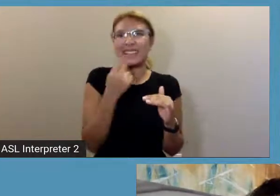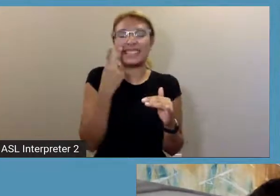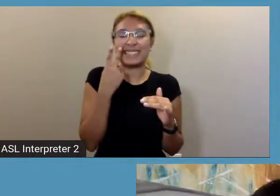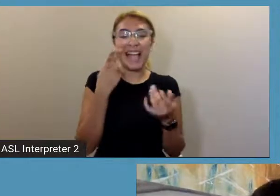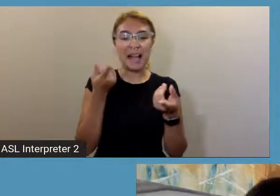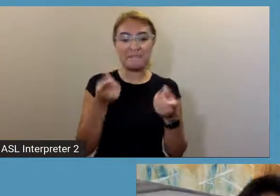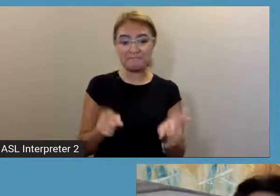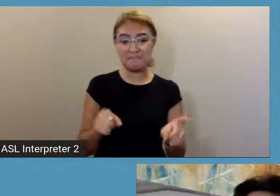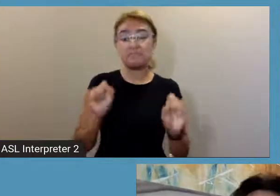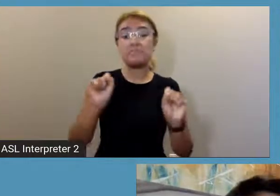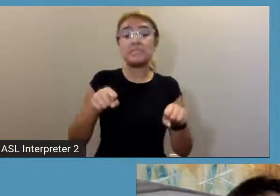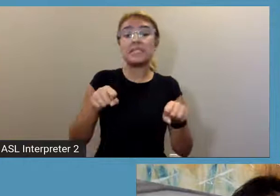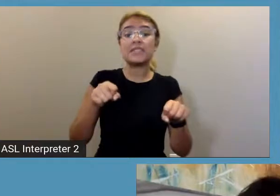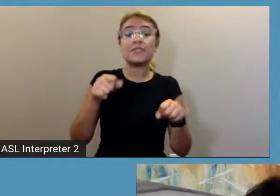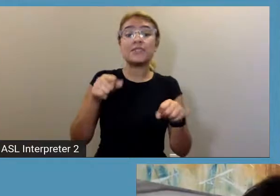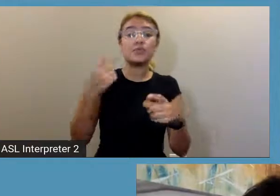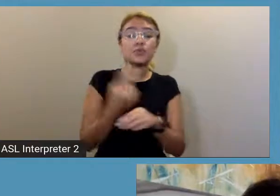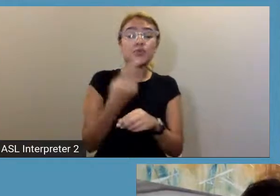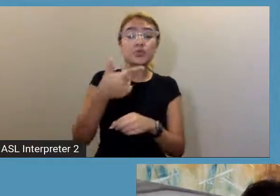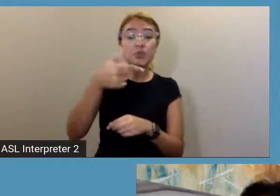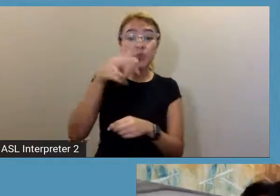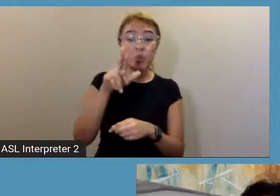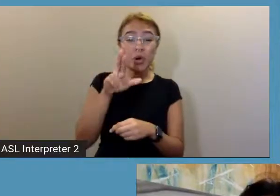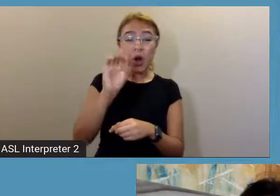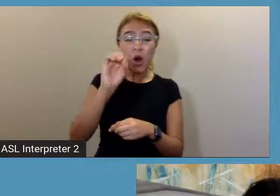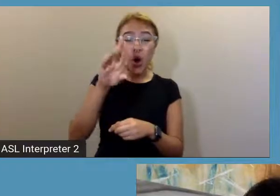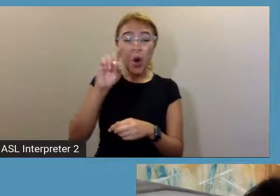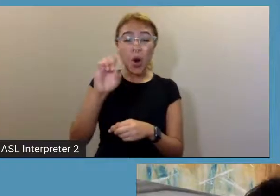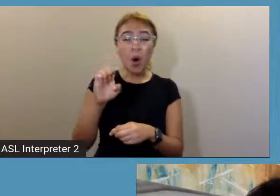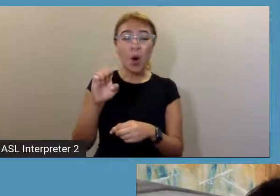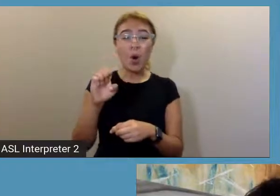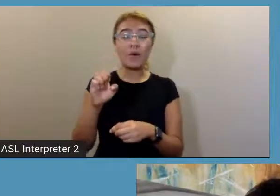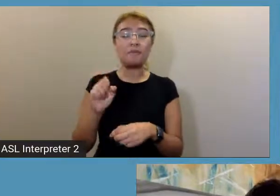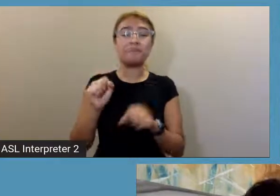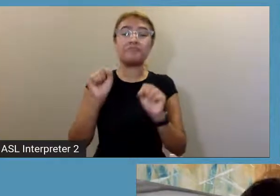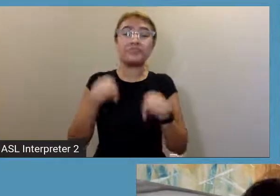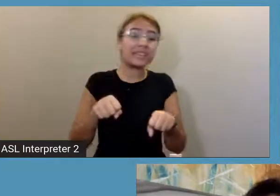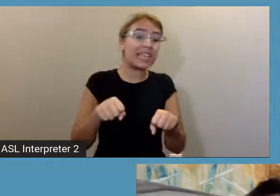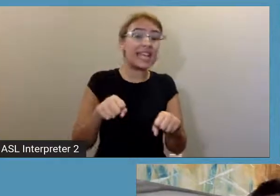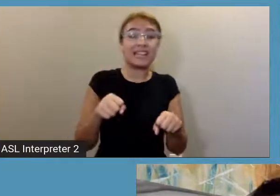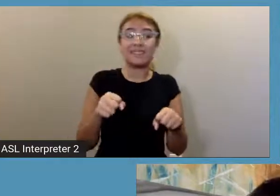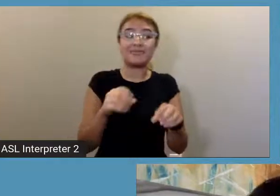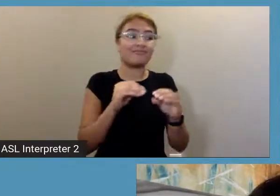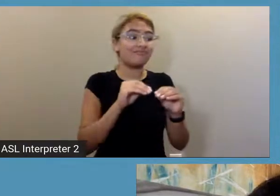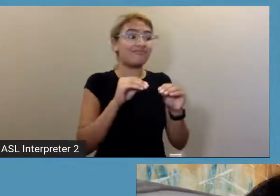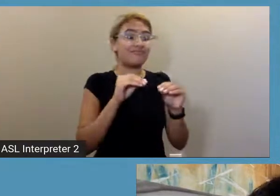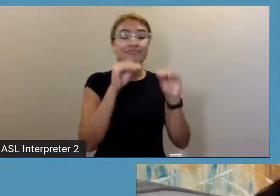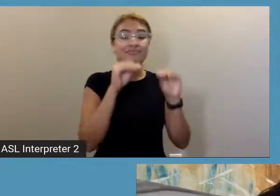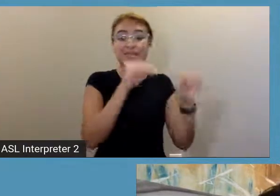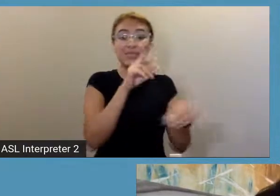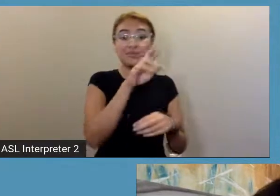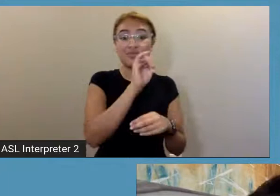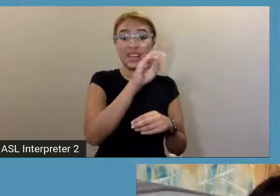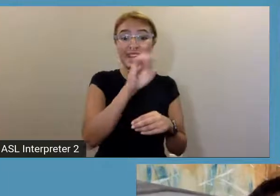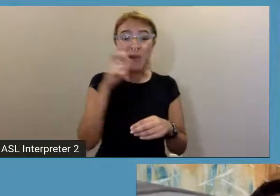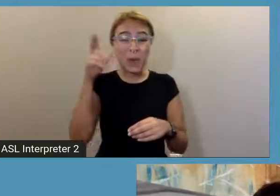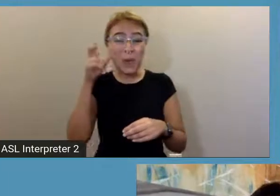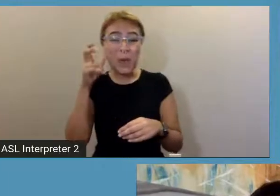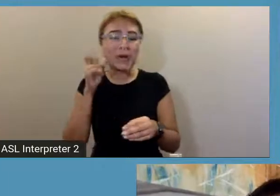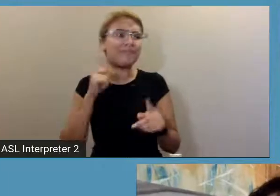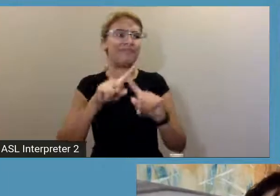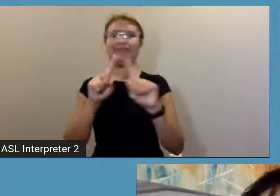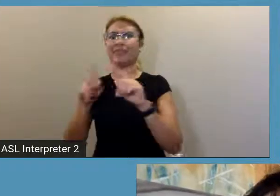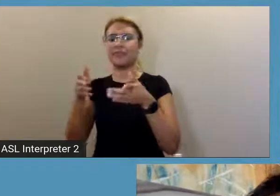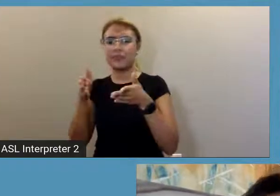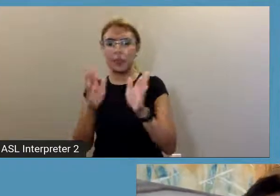can use QR codes, you can do posters, you can talk and put it in radio, or there's ways, but it has